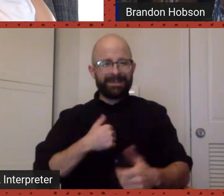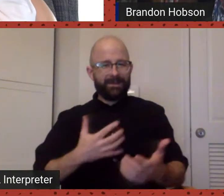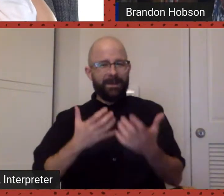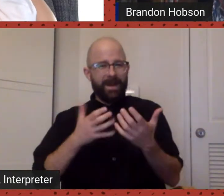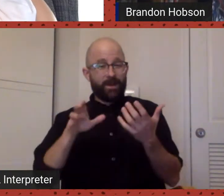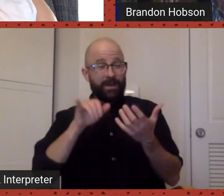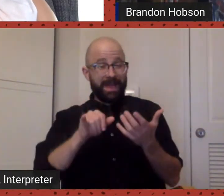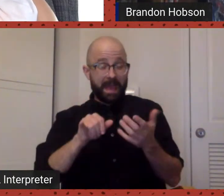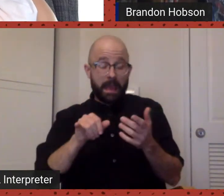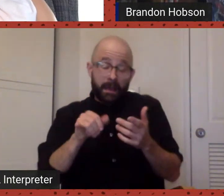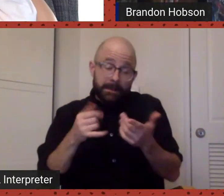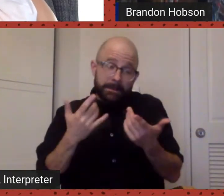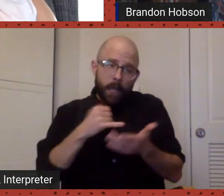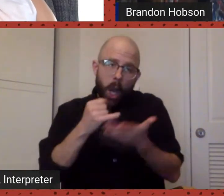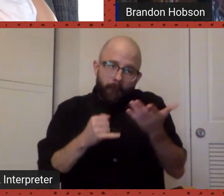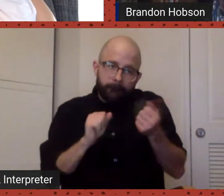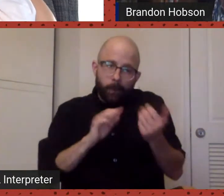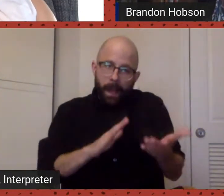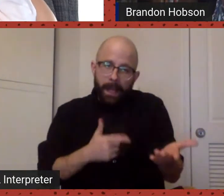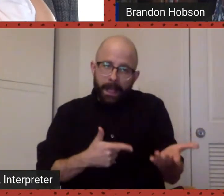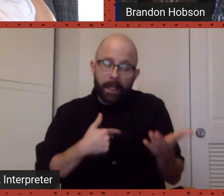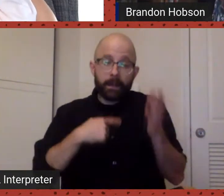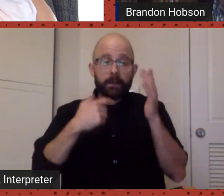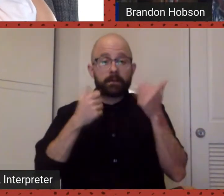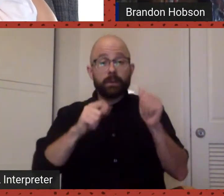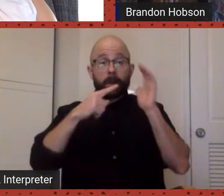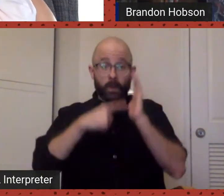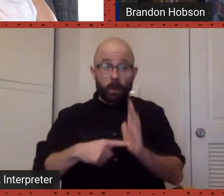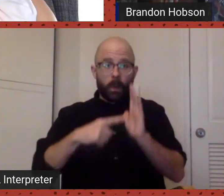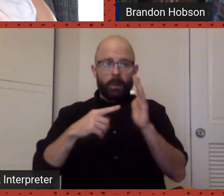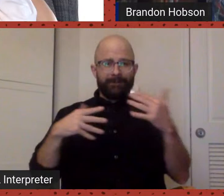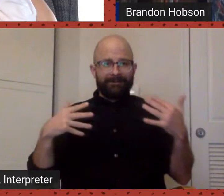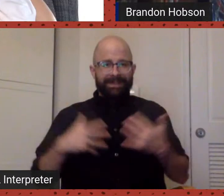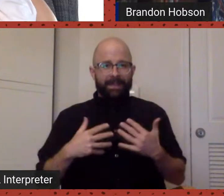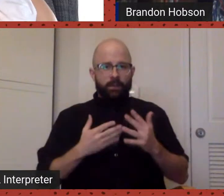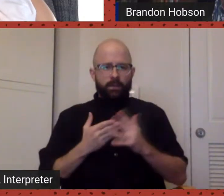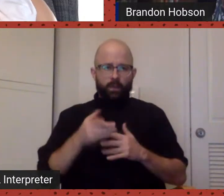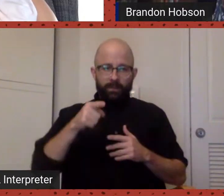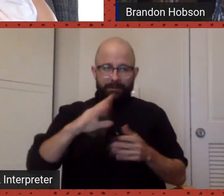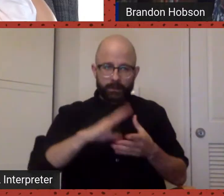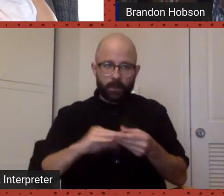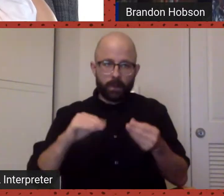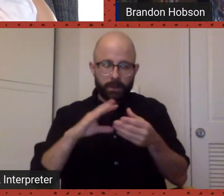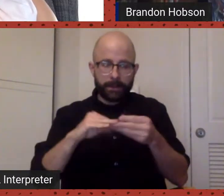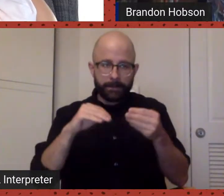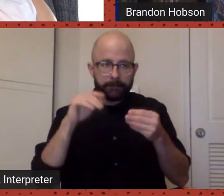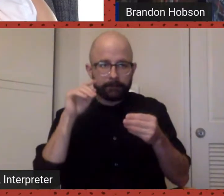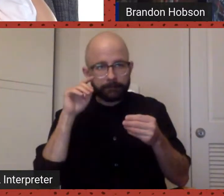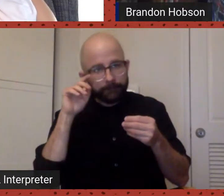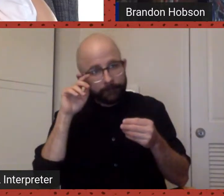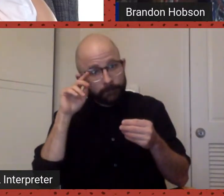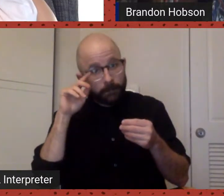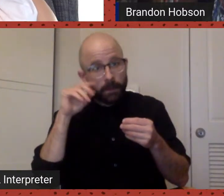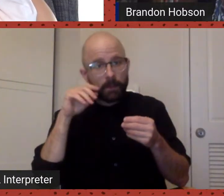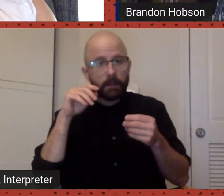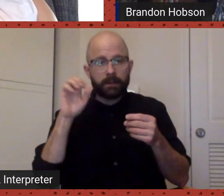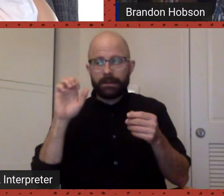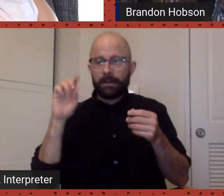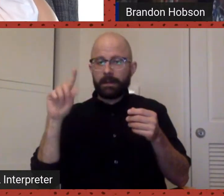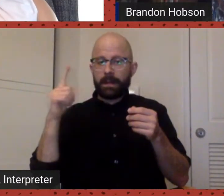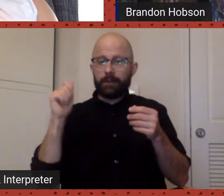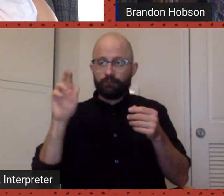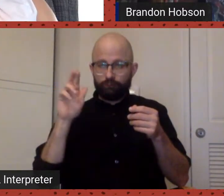in an artful way, to try to show that fear through this story of Edgar being in